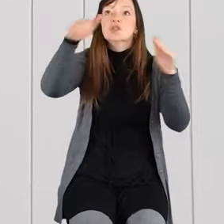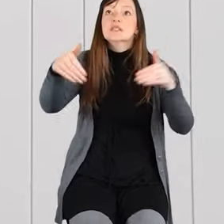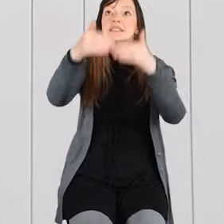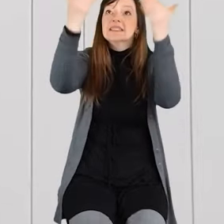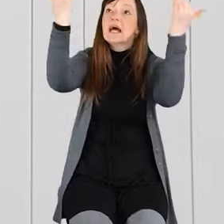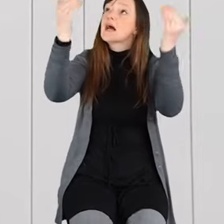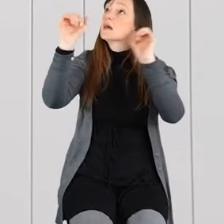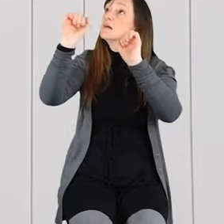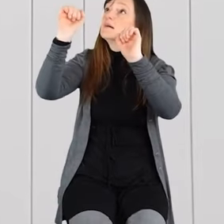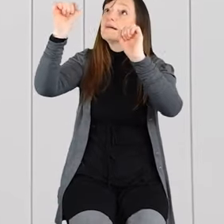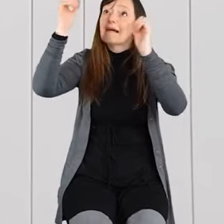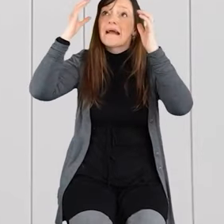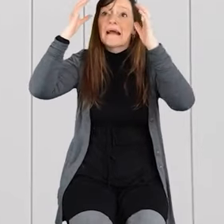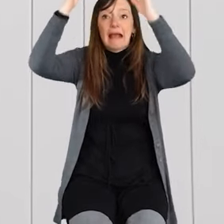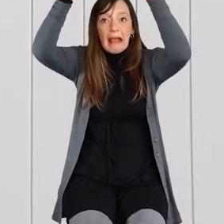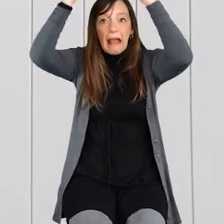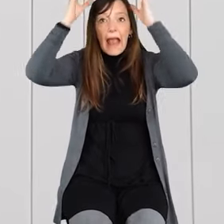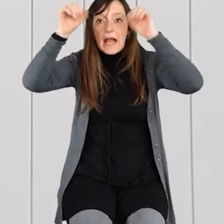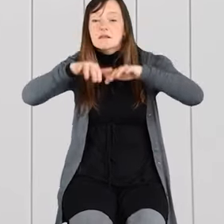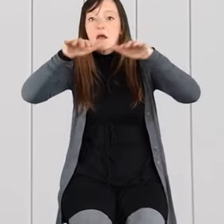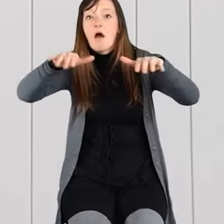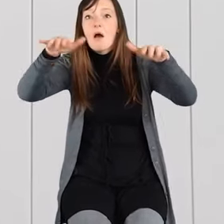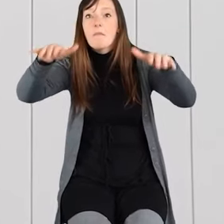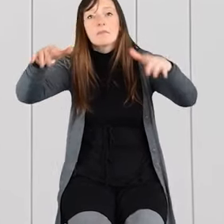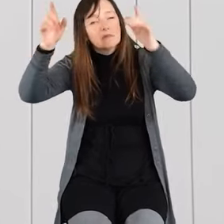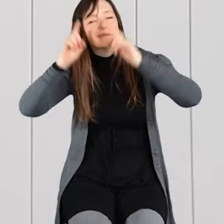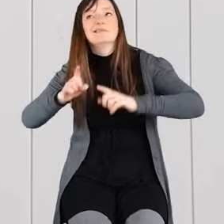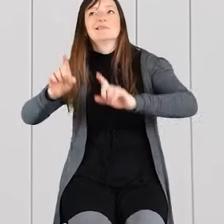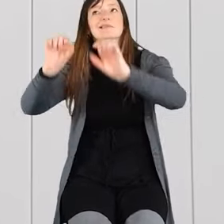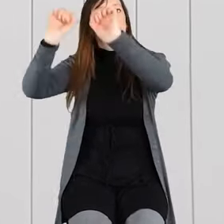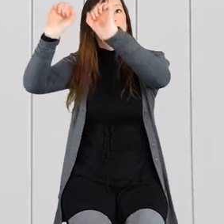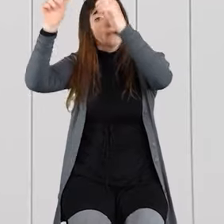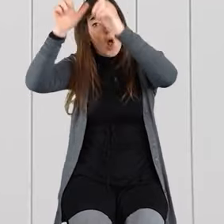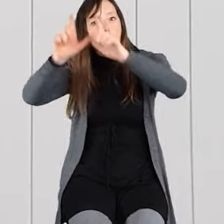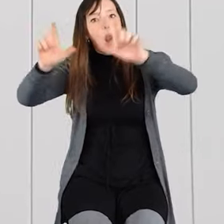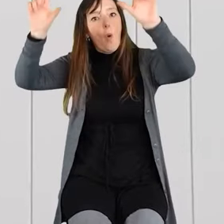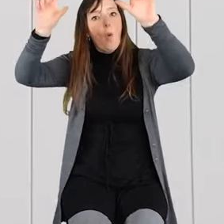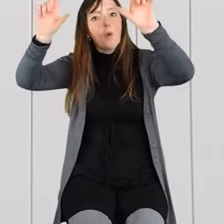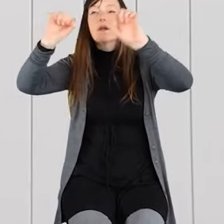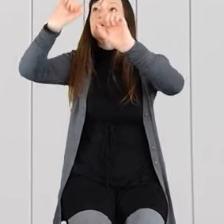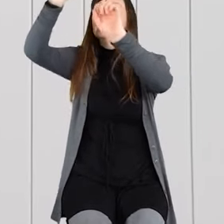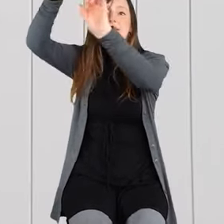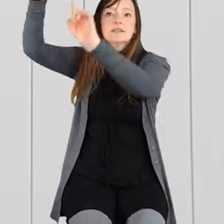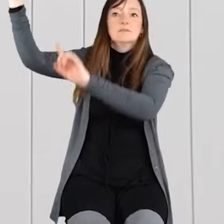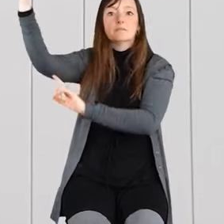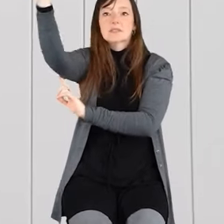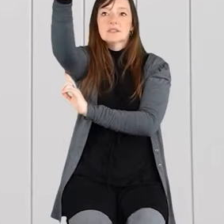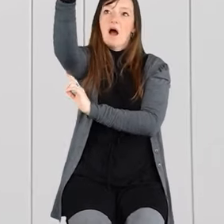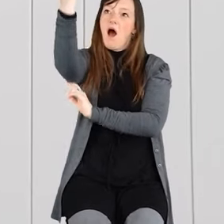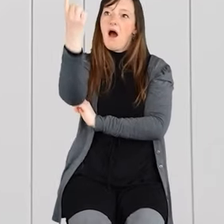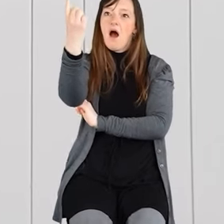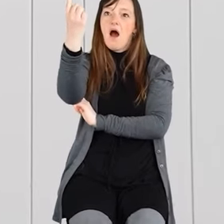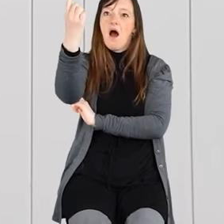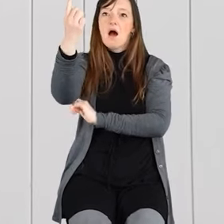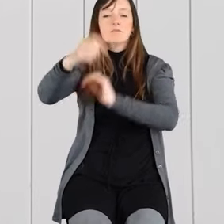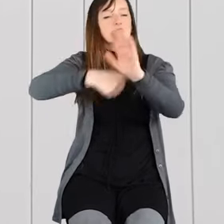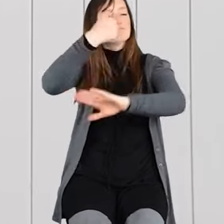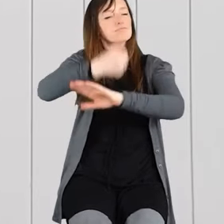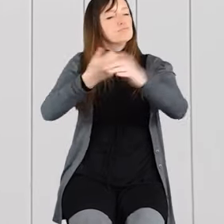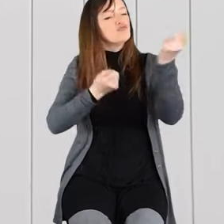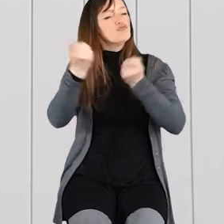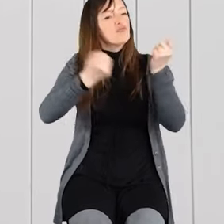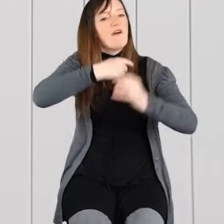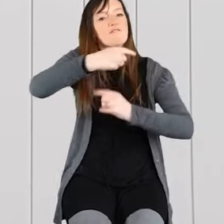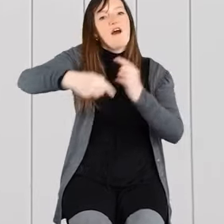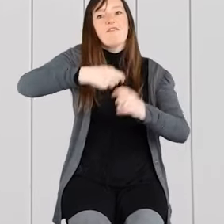when the kingdom of the world will become the kingdom of our Lord and of his Messiah, and he will